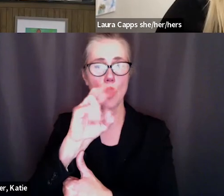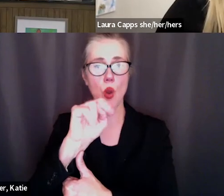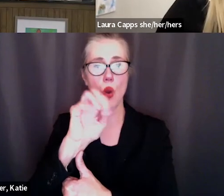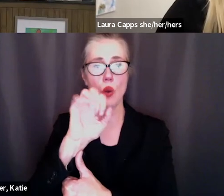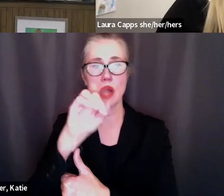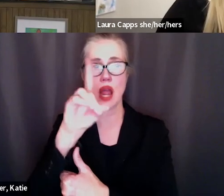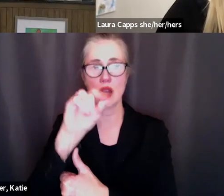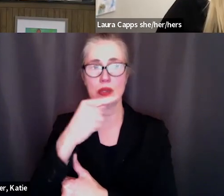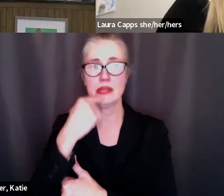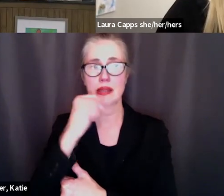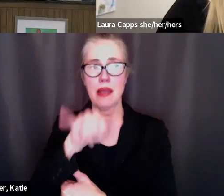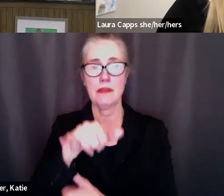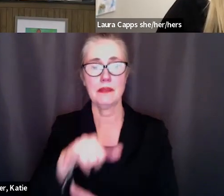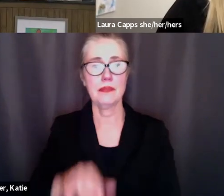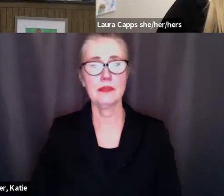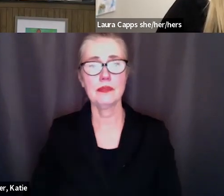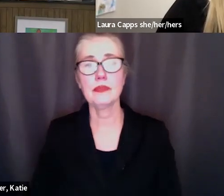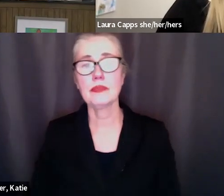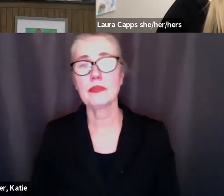yes